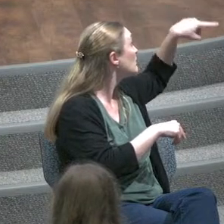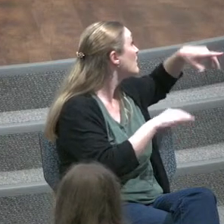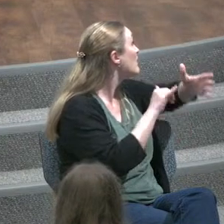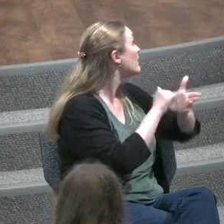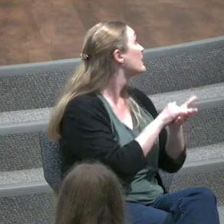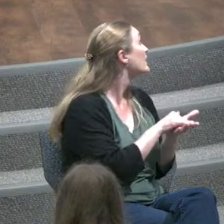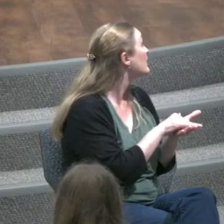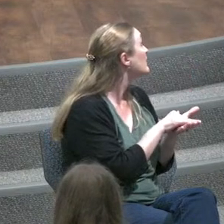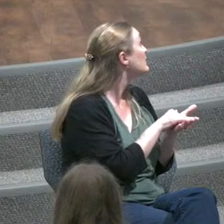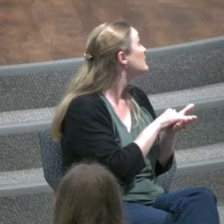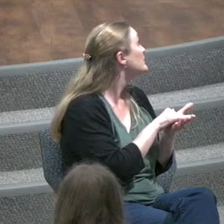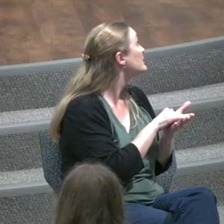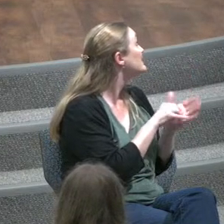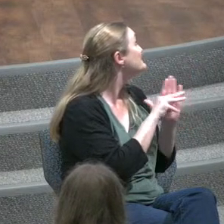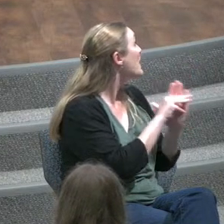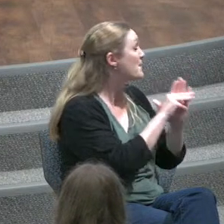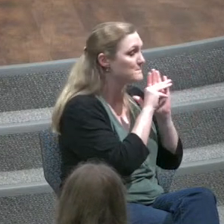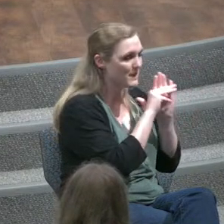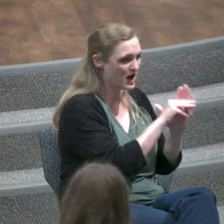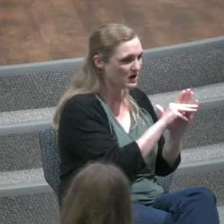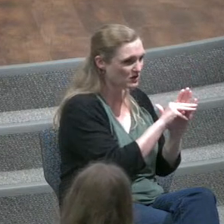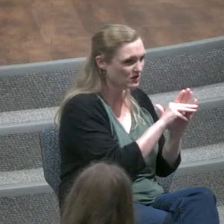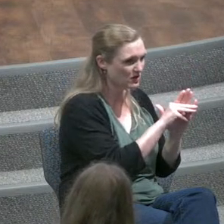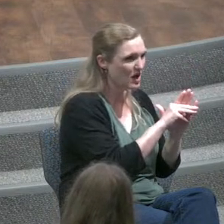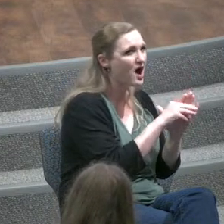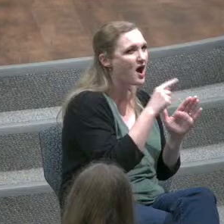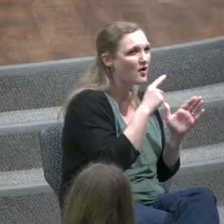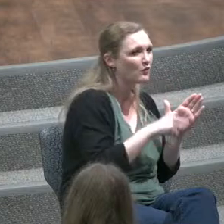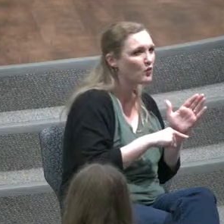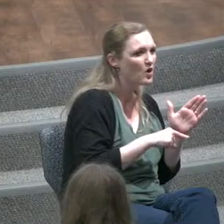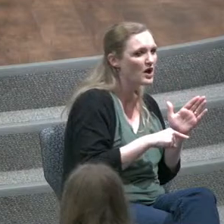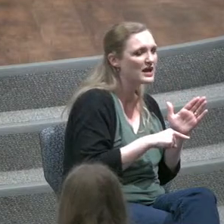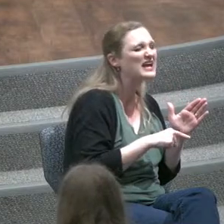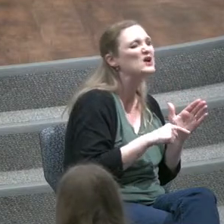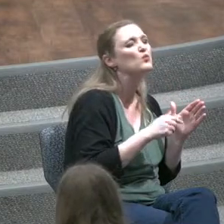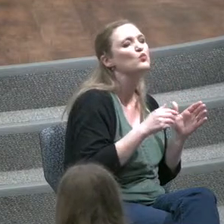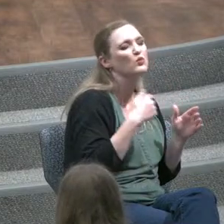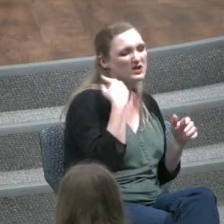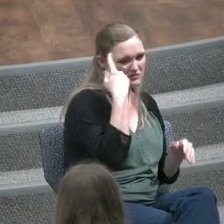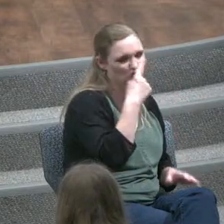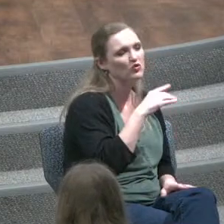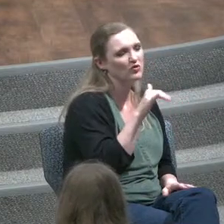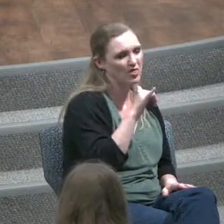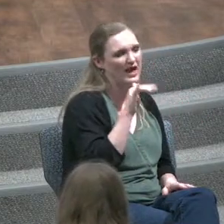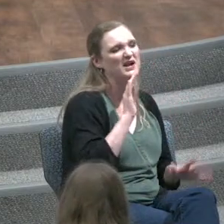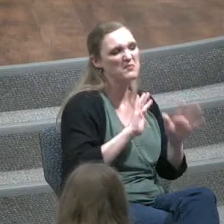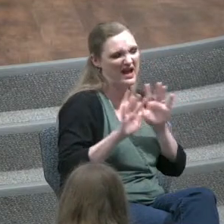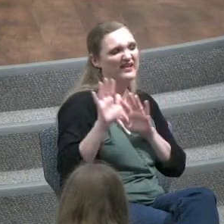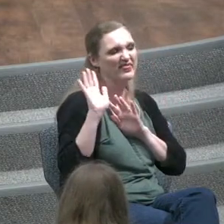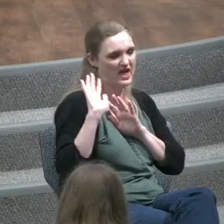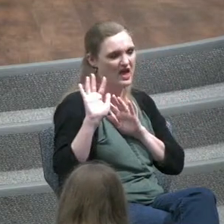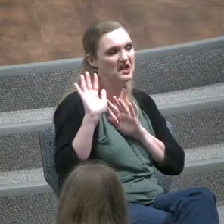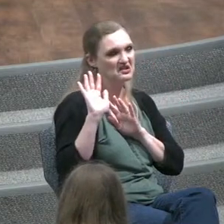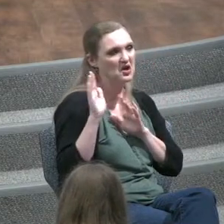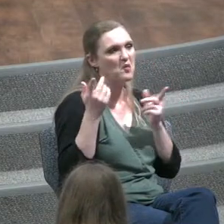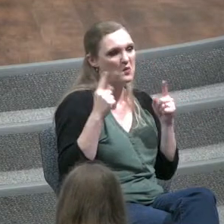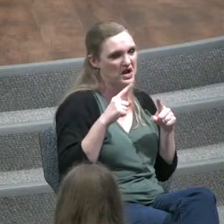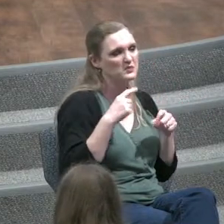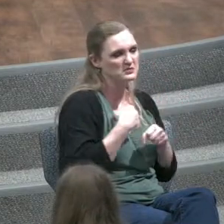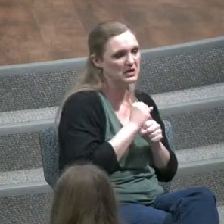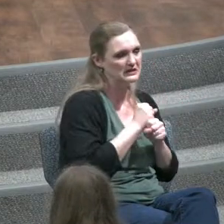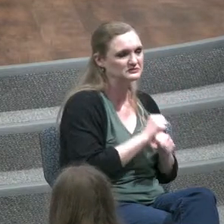again, a model of their interpretation of what this structure would have looked like, when it